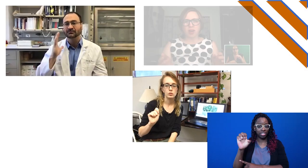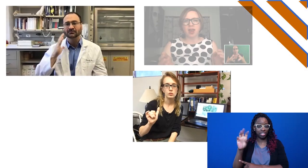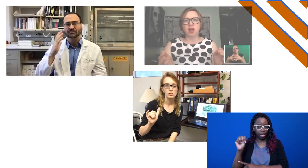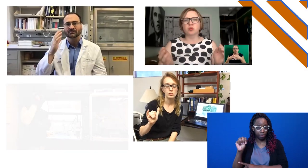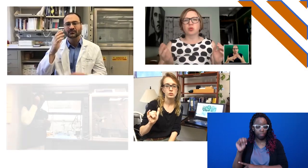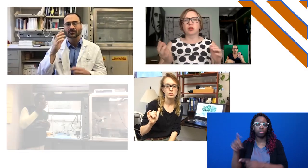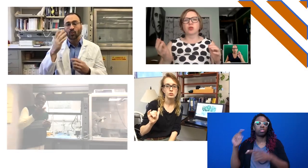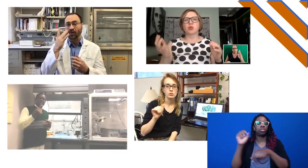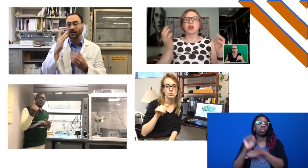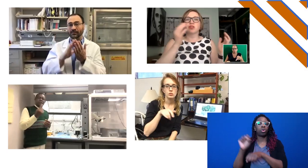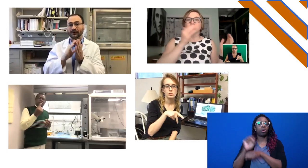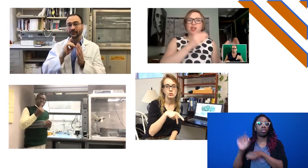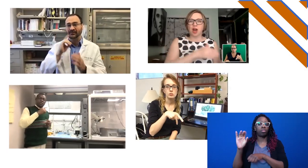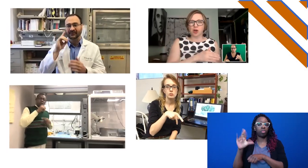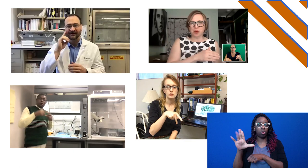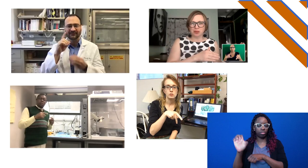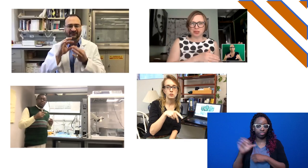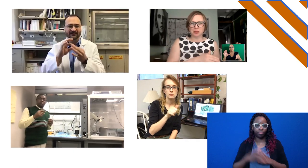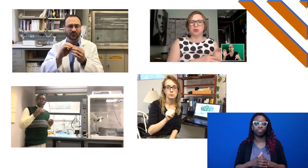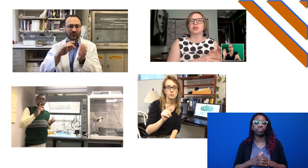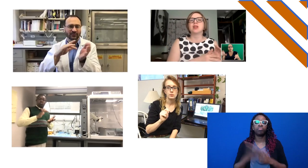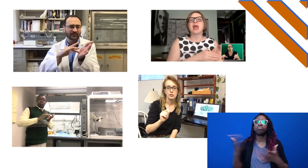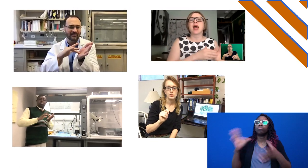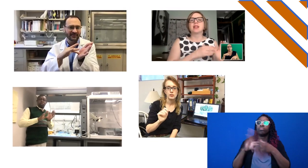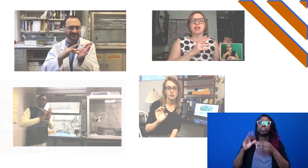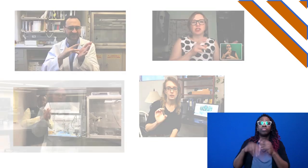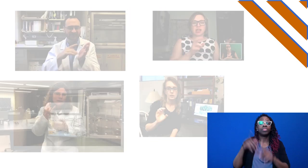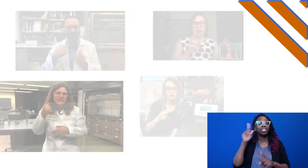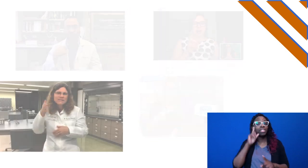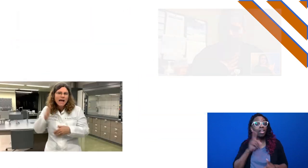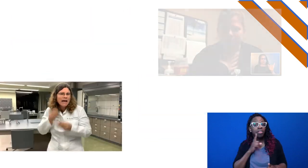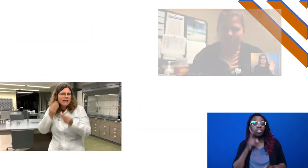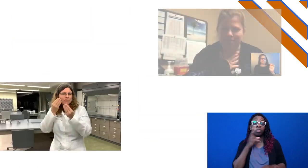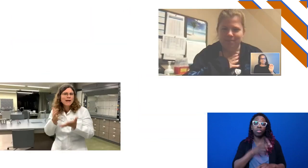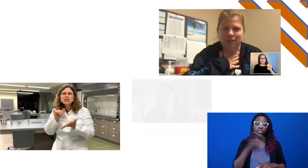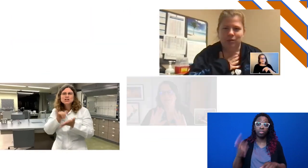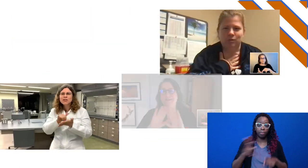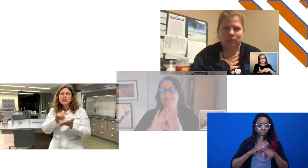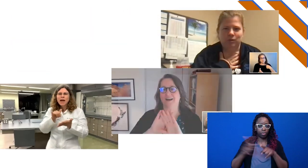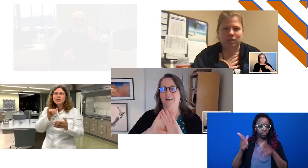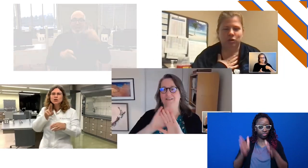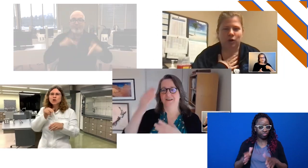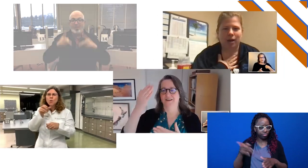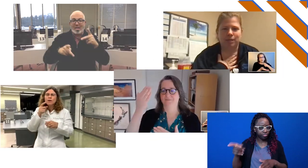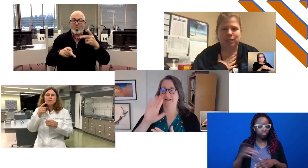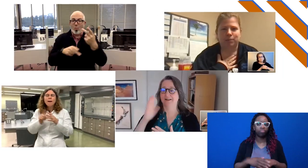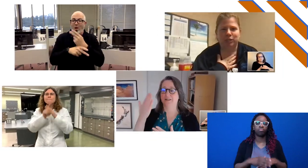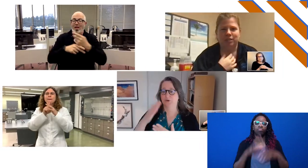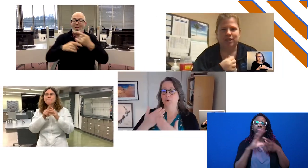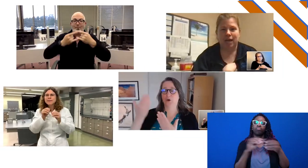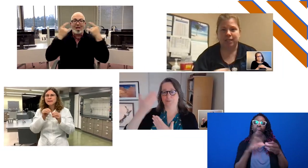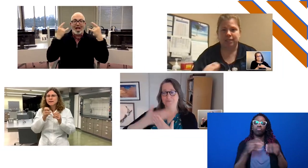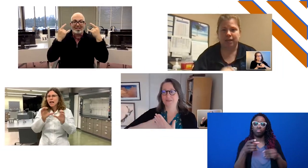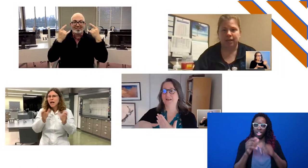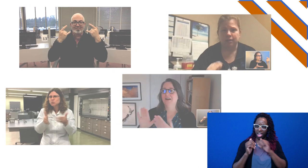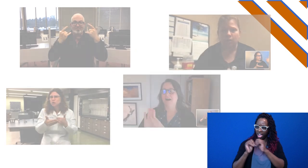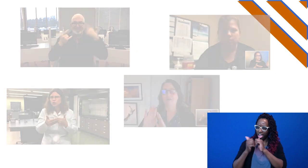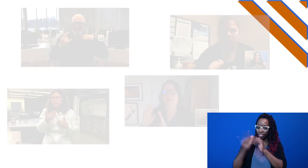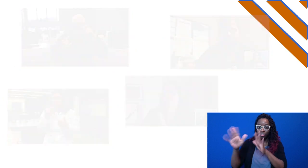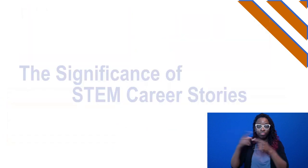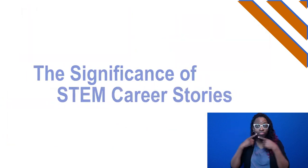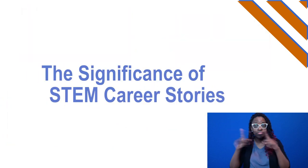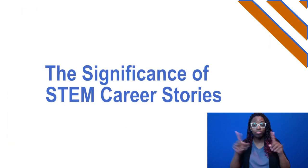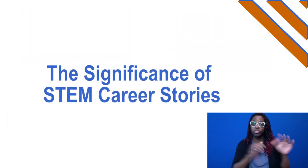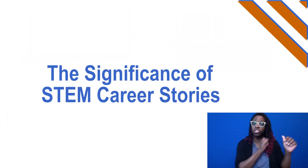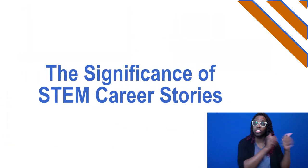told by deaf and hard of hearing STEM professionals. They speak about how they got to where they are, their challenges, and their